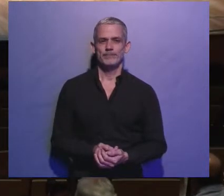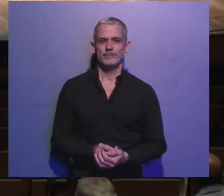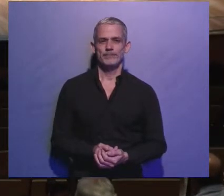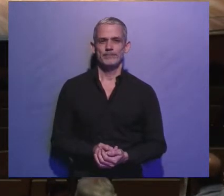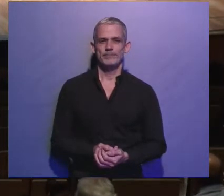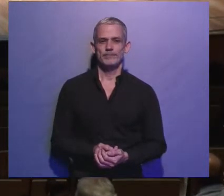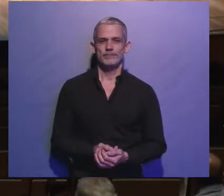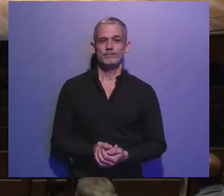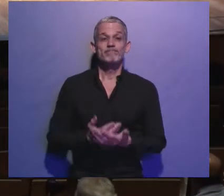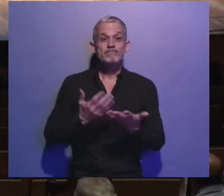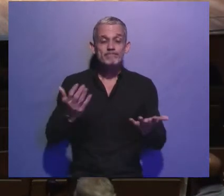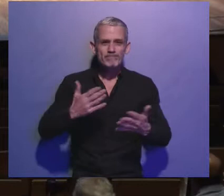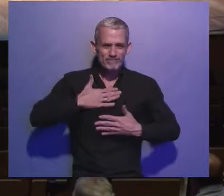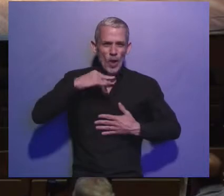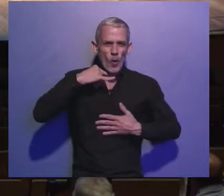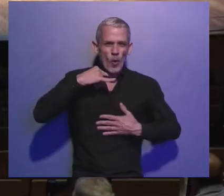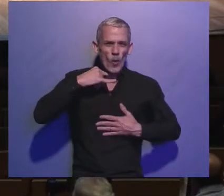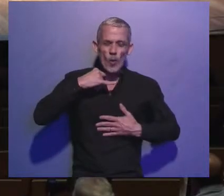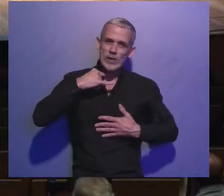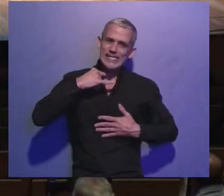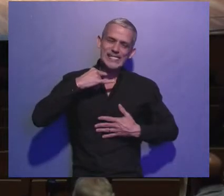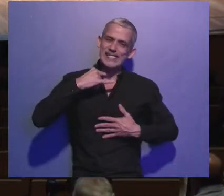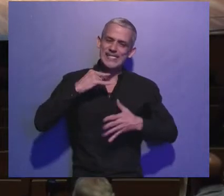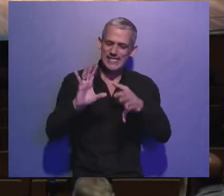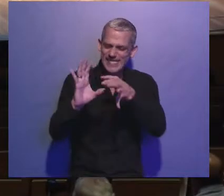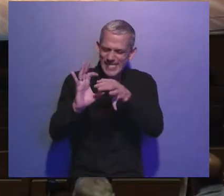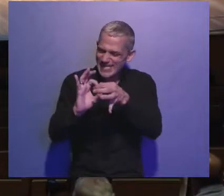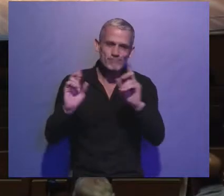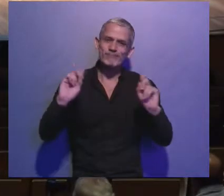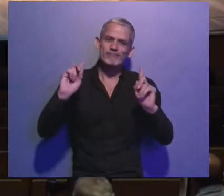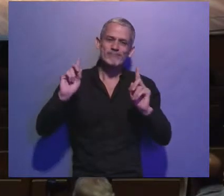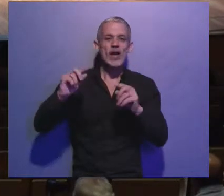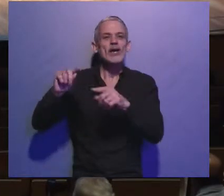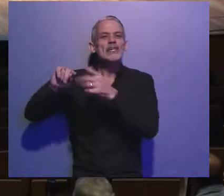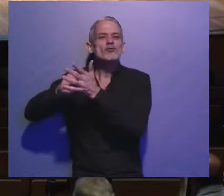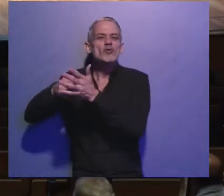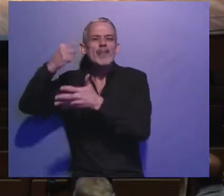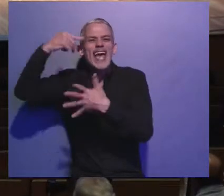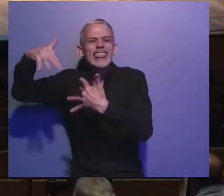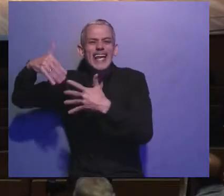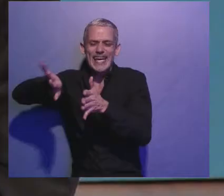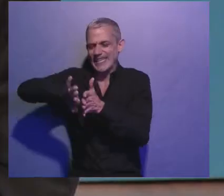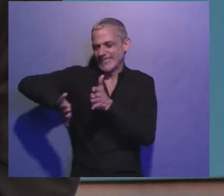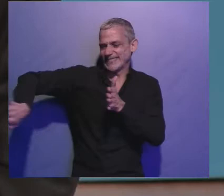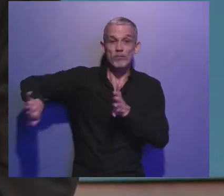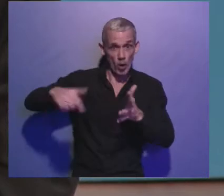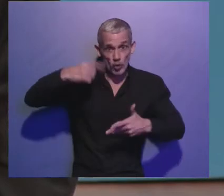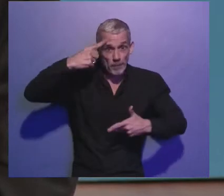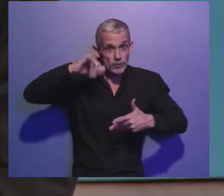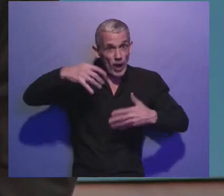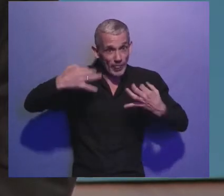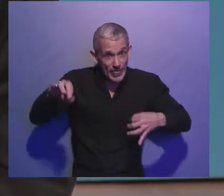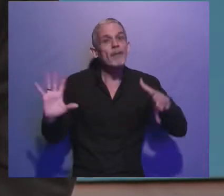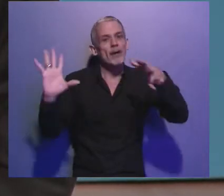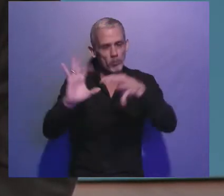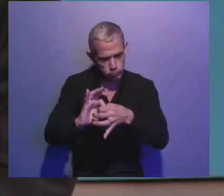as separate things? In the case of Jujuy, they were not tied with smart cities